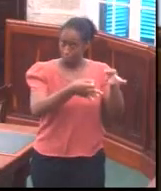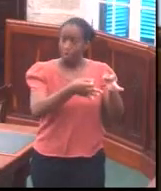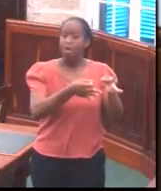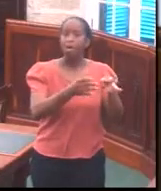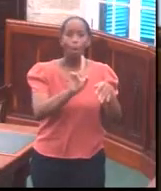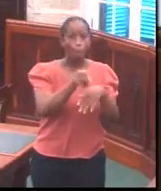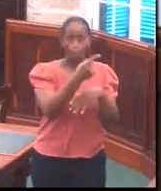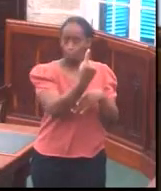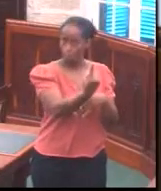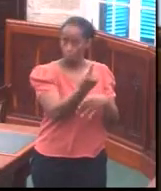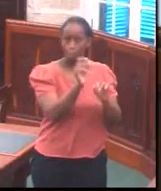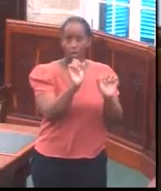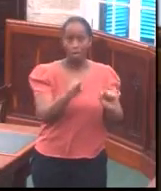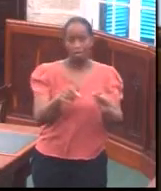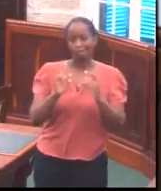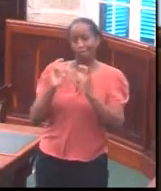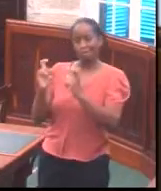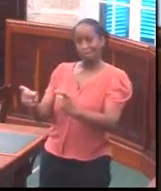was removed.